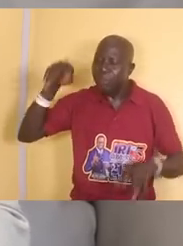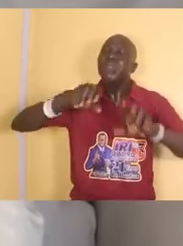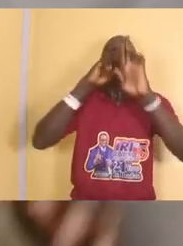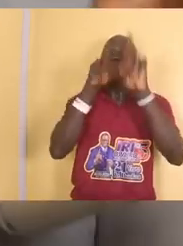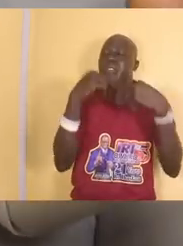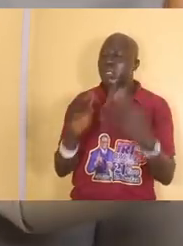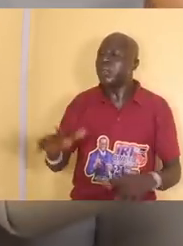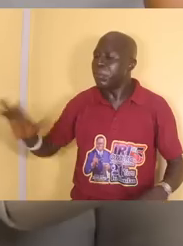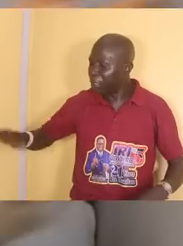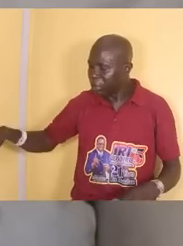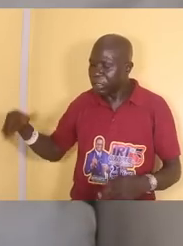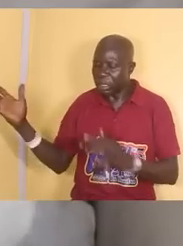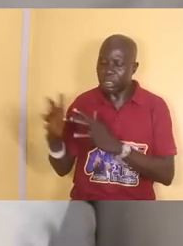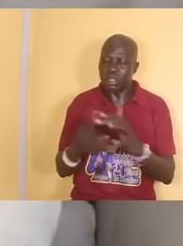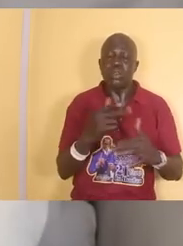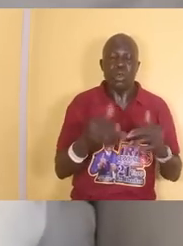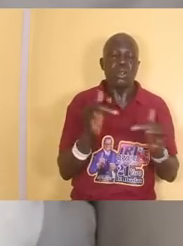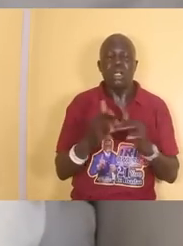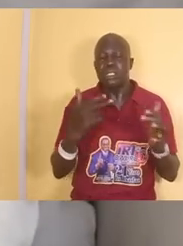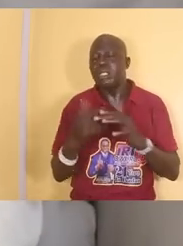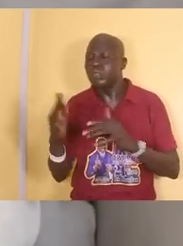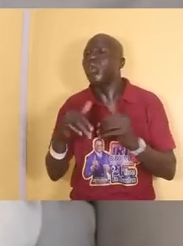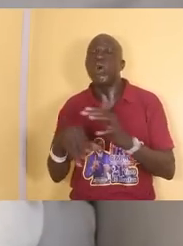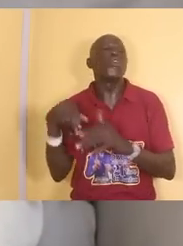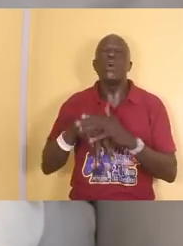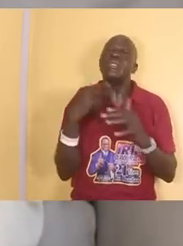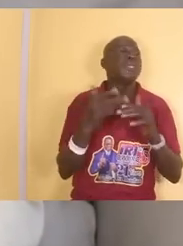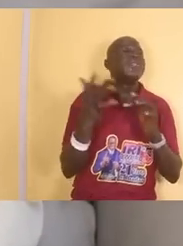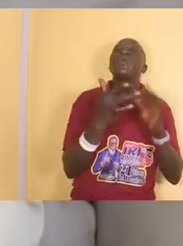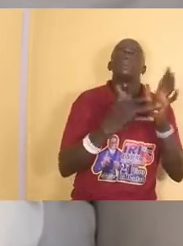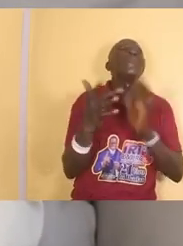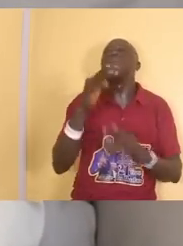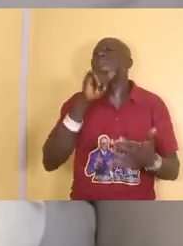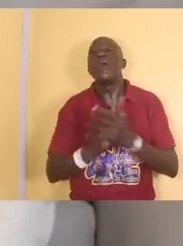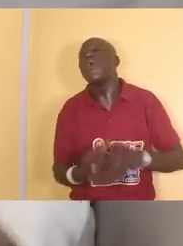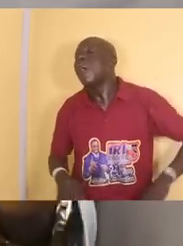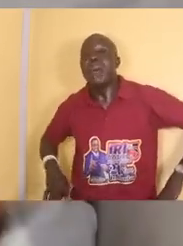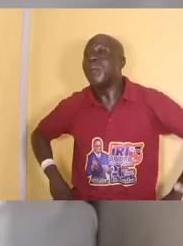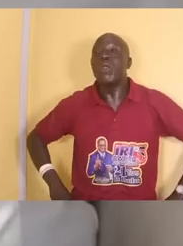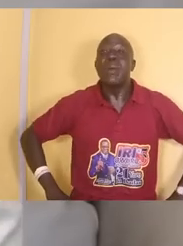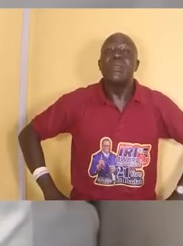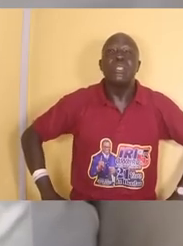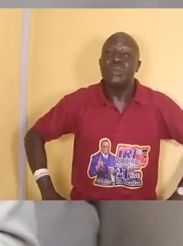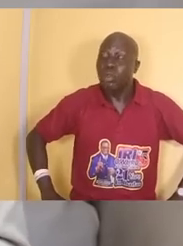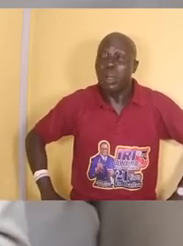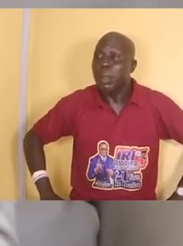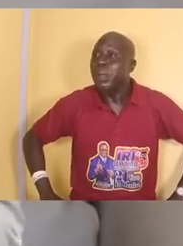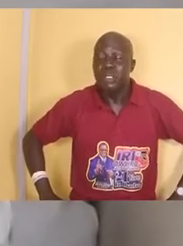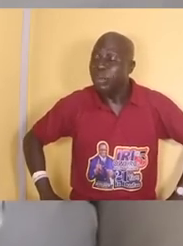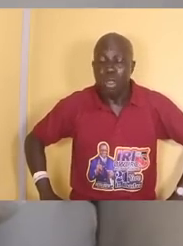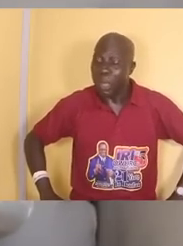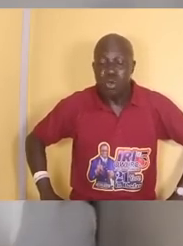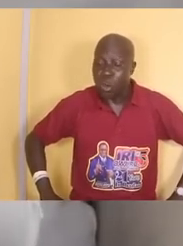Redeem my life. Oh, yeah. Oh, God, yes. Oh, God, yes. Oh, God, yes. And give me now.